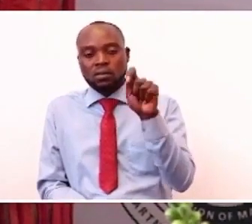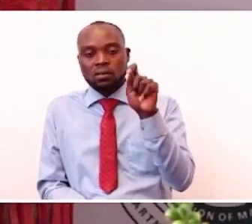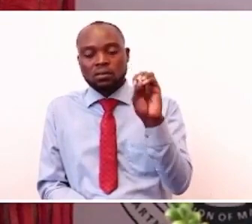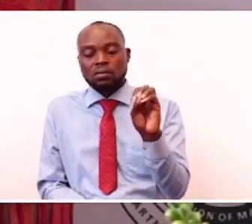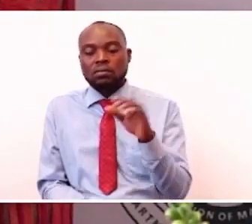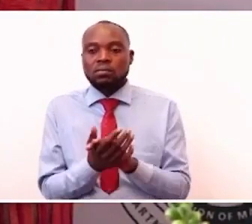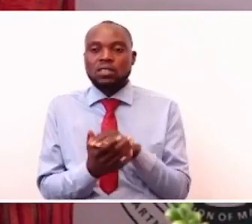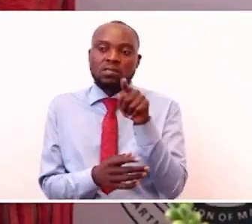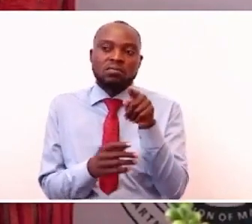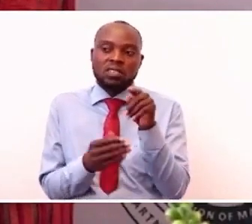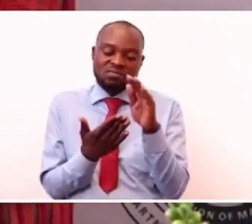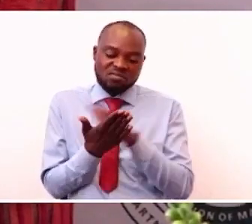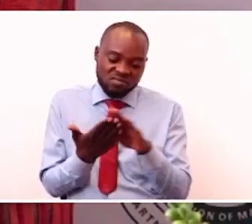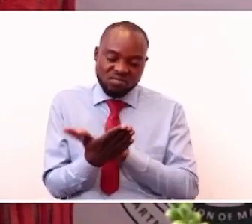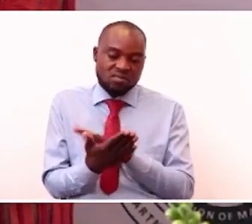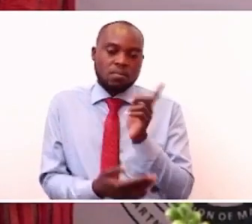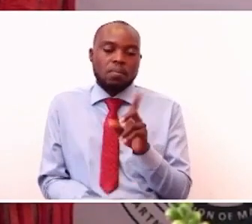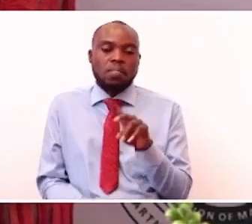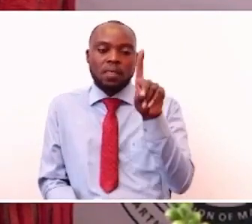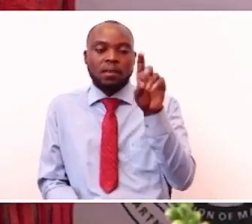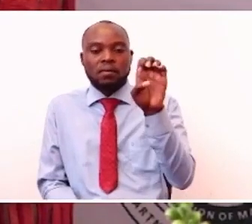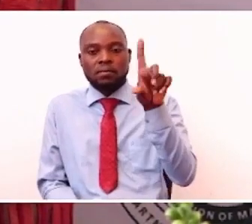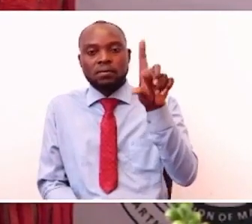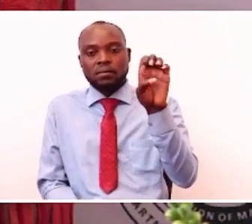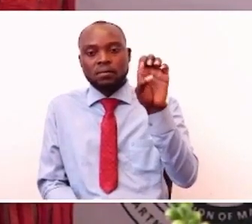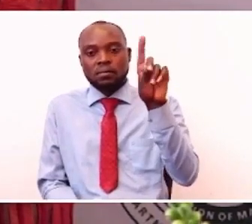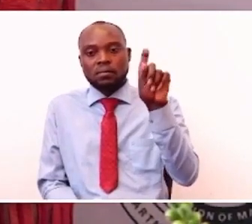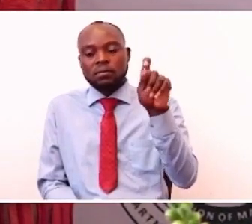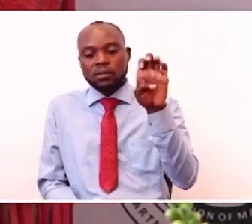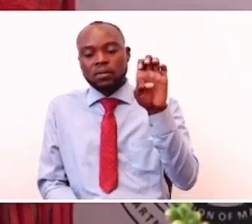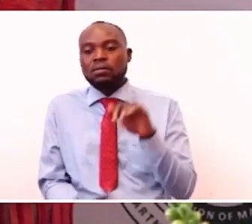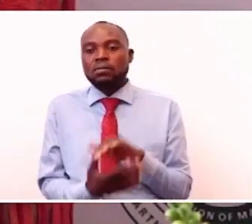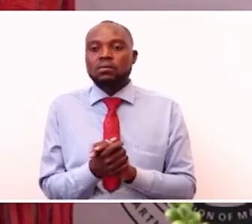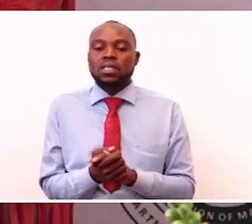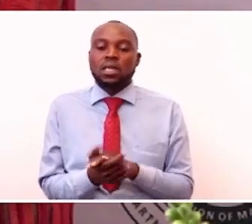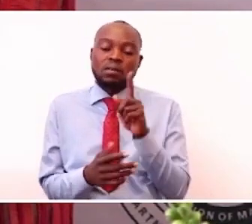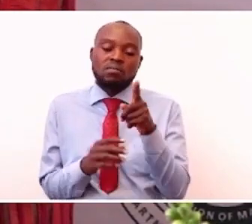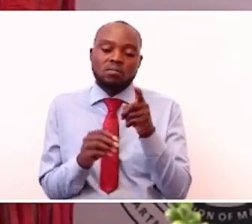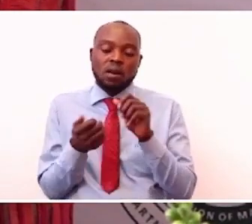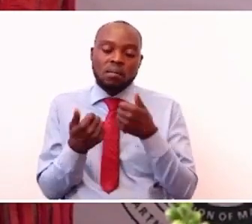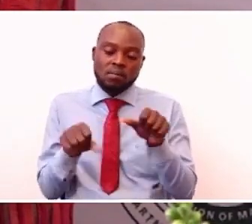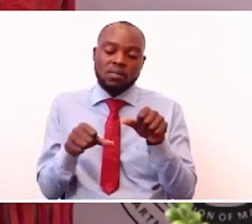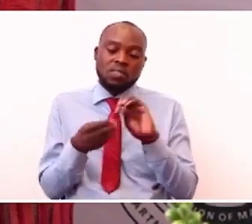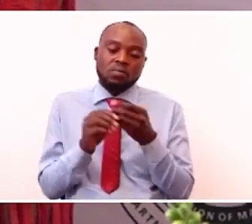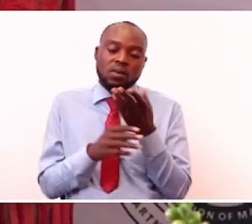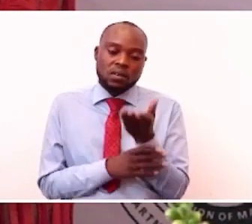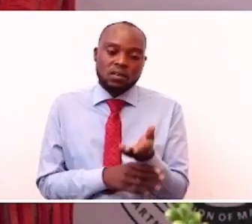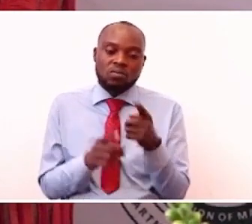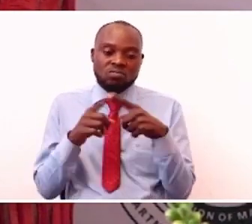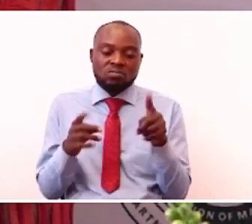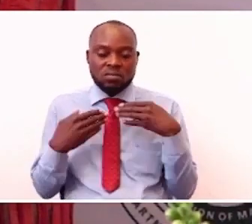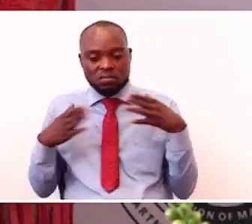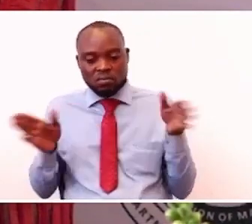transaction cannot be deleted. What that means is decentralized systems are traceable, they are